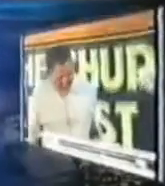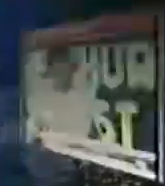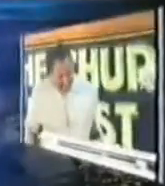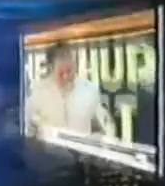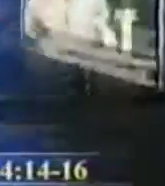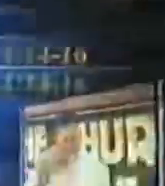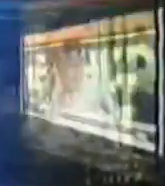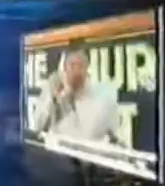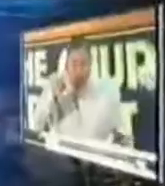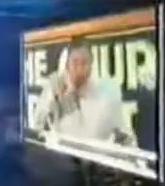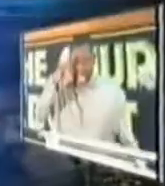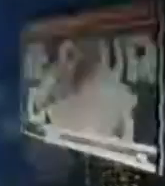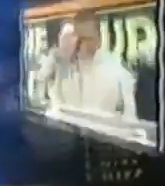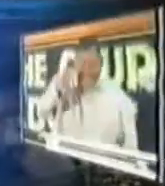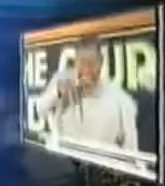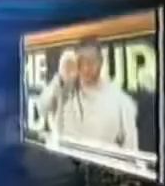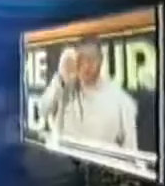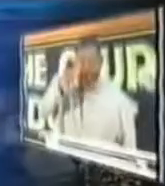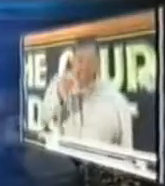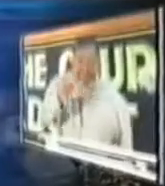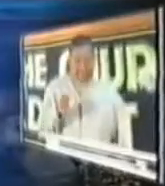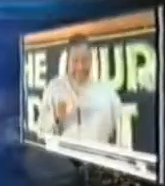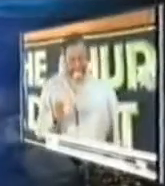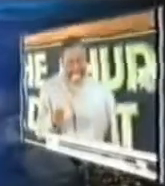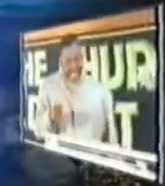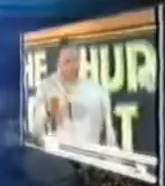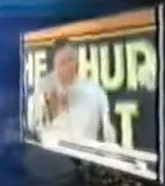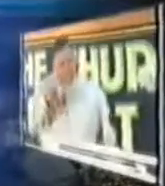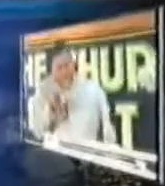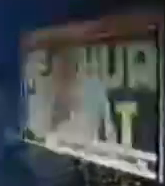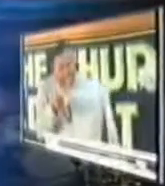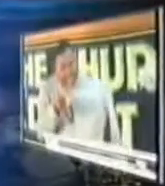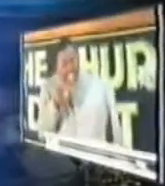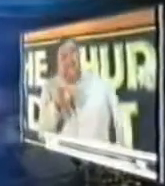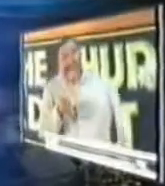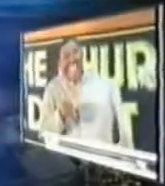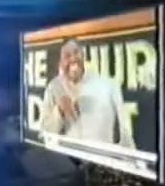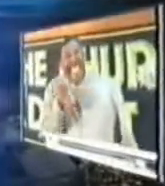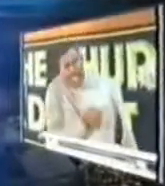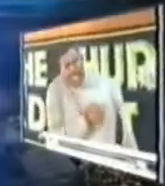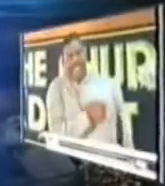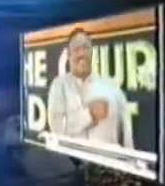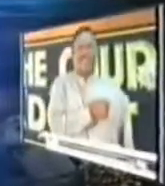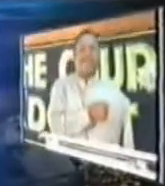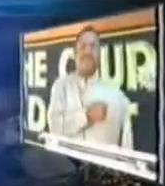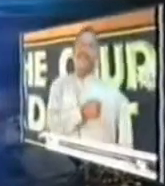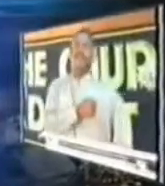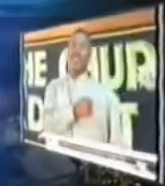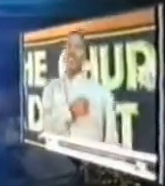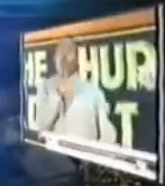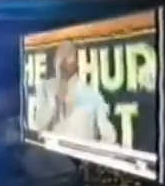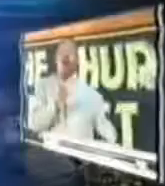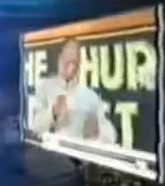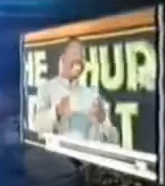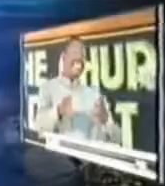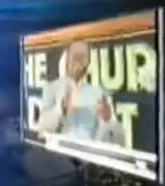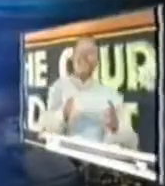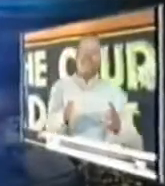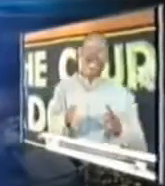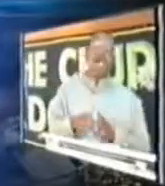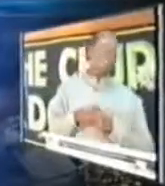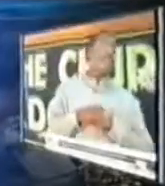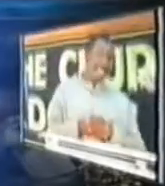nevertheless, you have done well that you shared in my distress. Paul eka